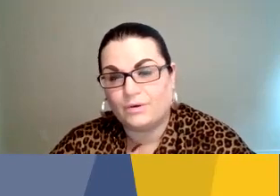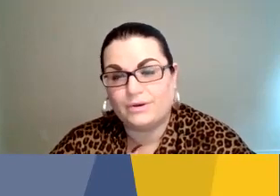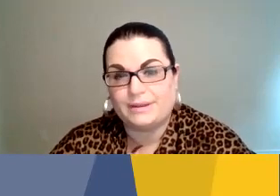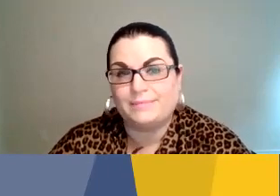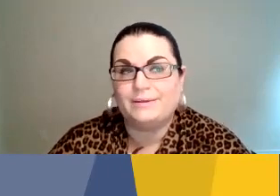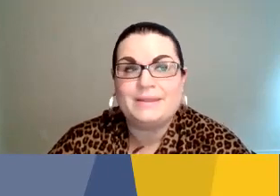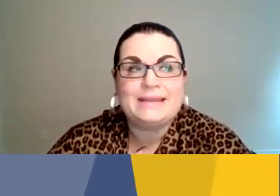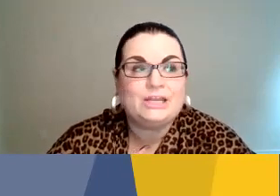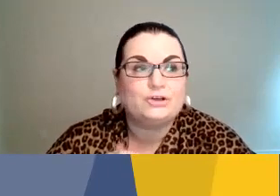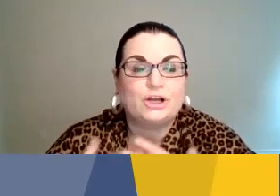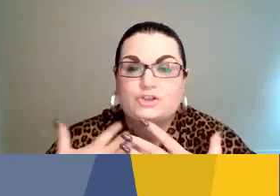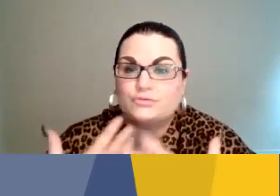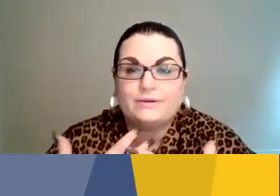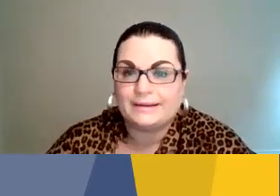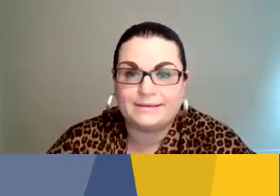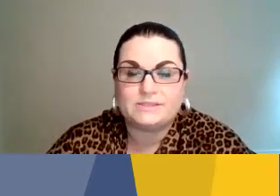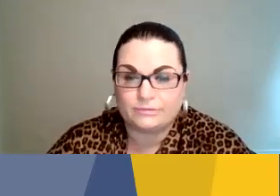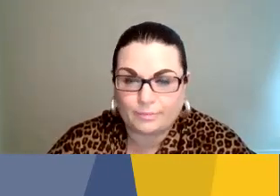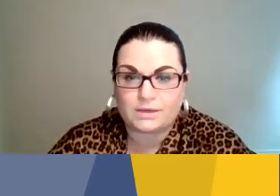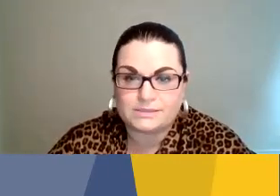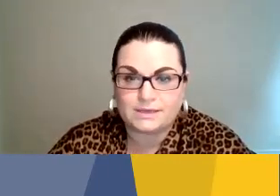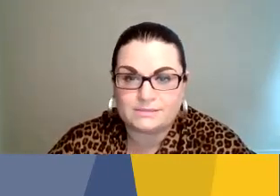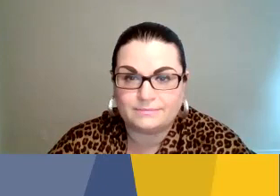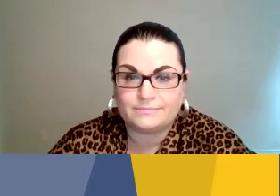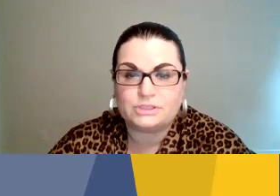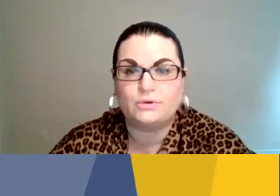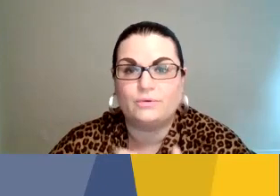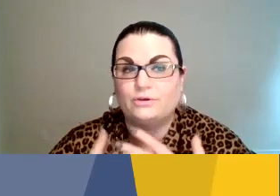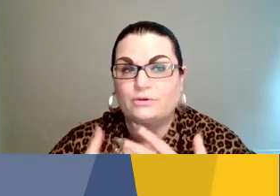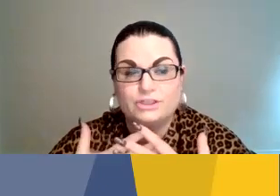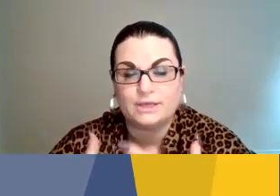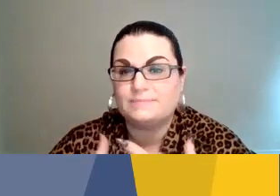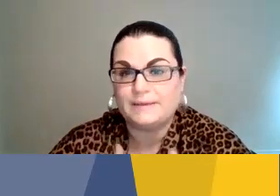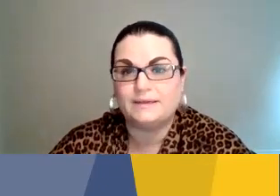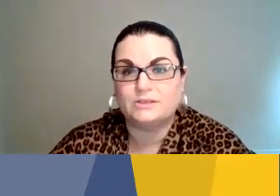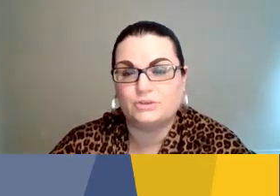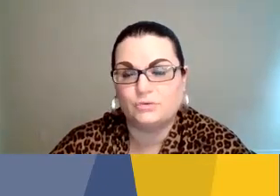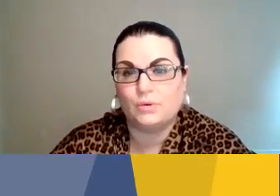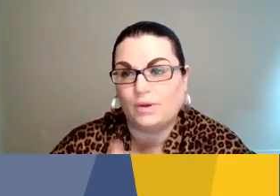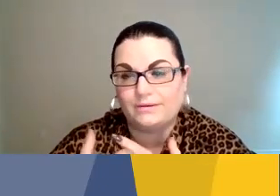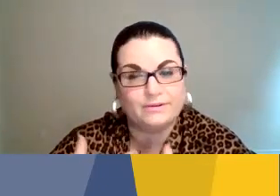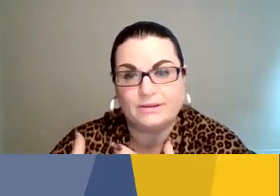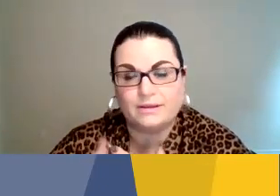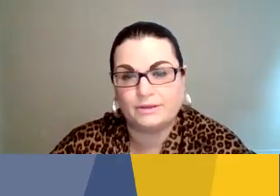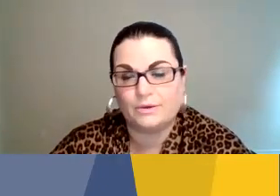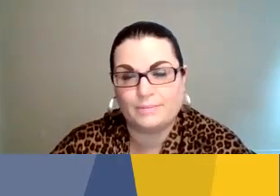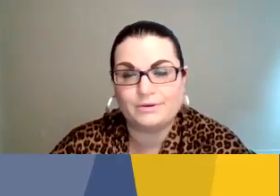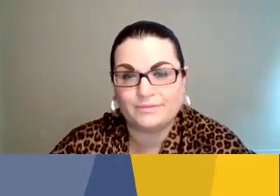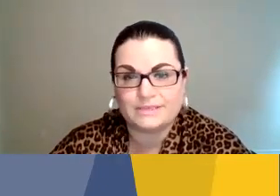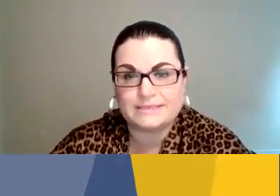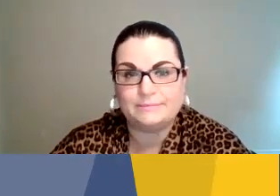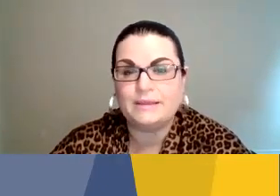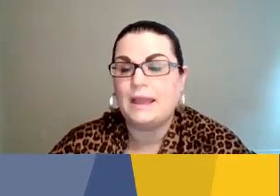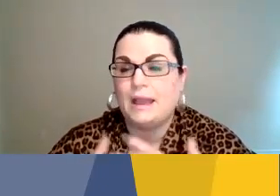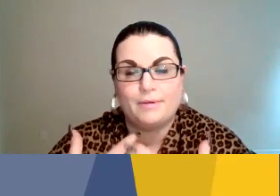call or your email. You're not triggering any sort of process. So you're just speaking to one of a member